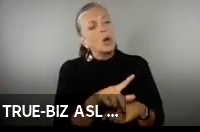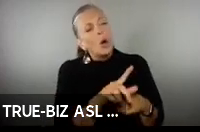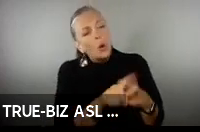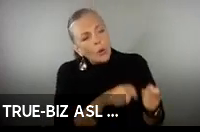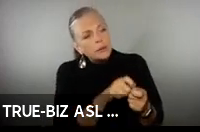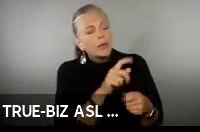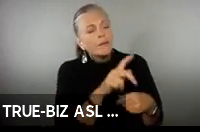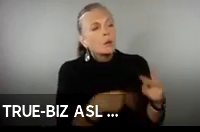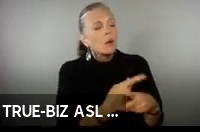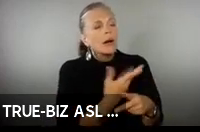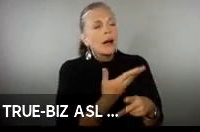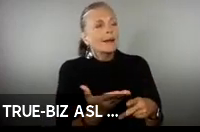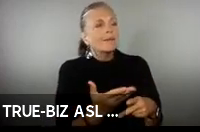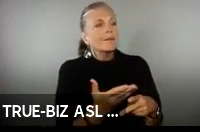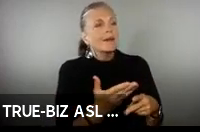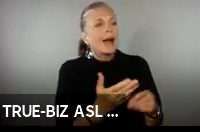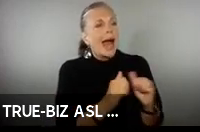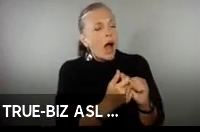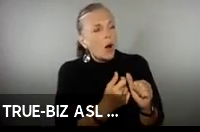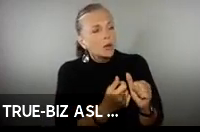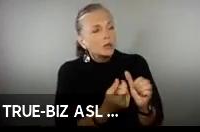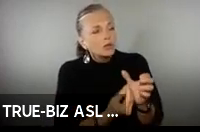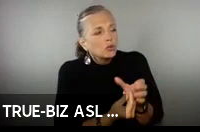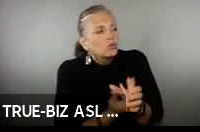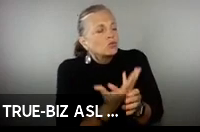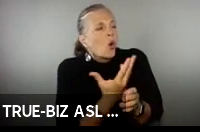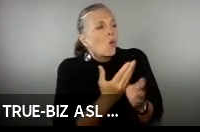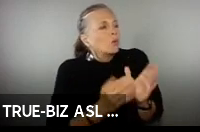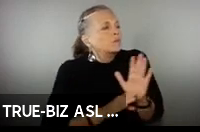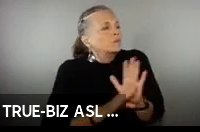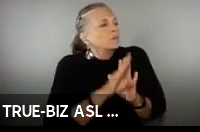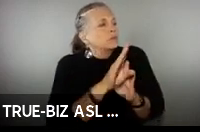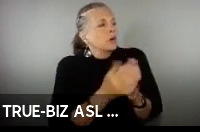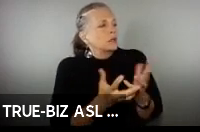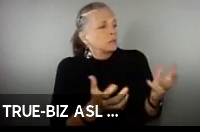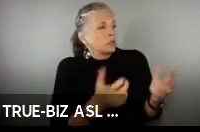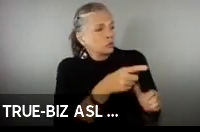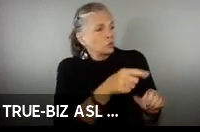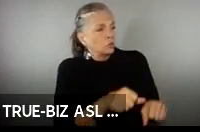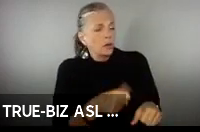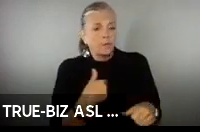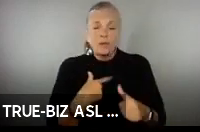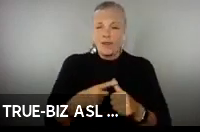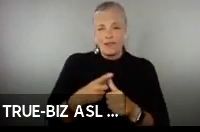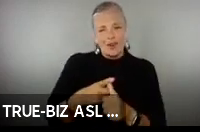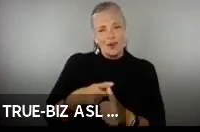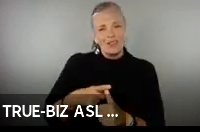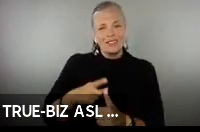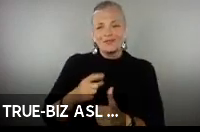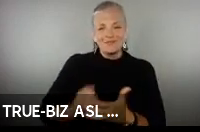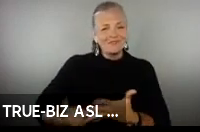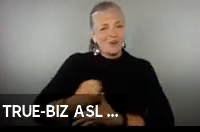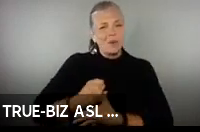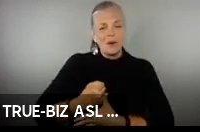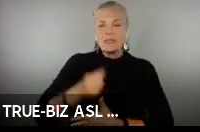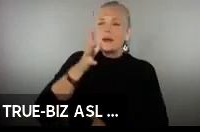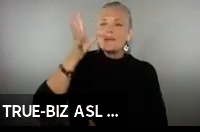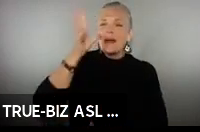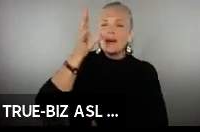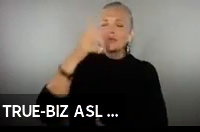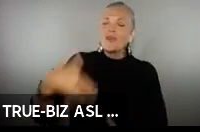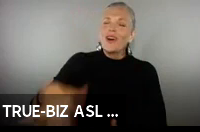of helped you grow and flower as much as you could? First and foremost, of course, my parents, they were just so insanely